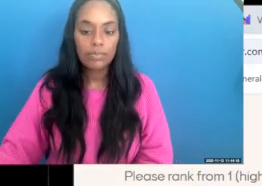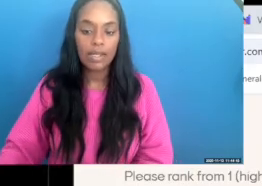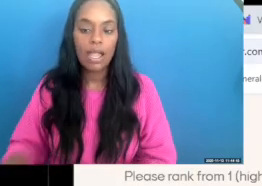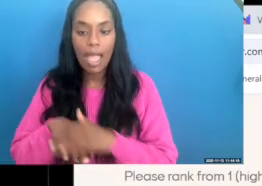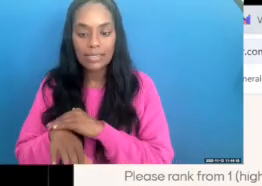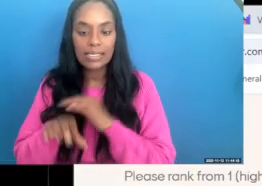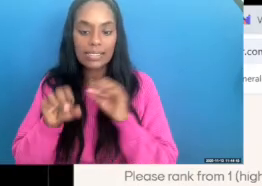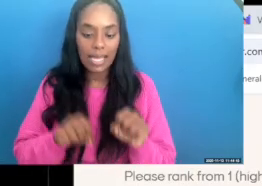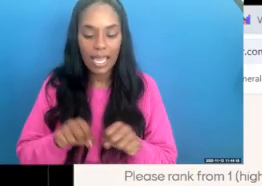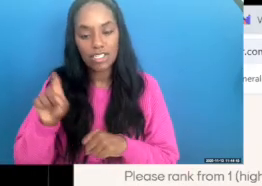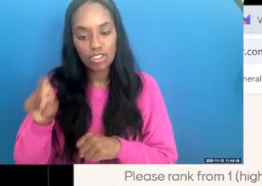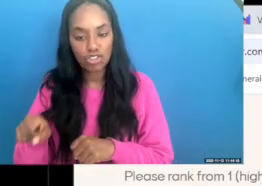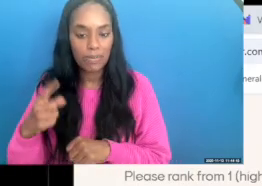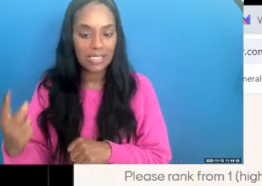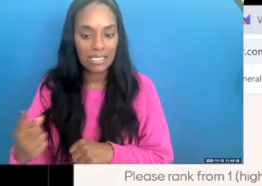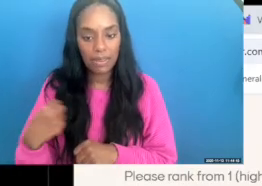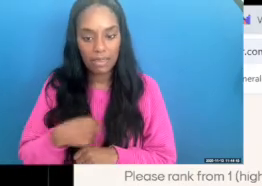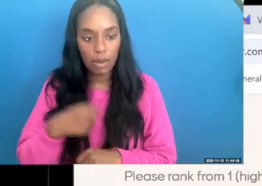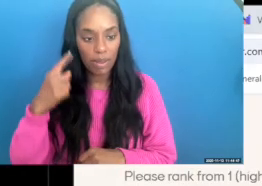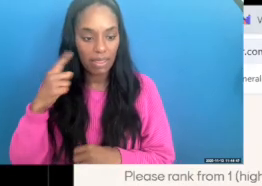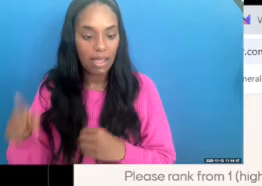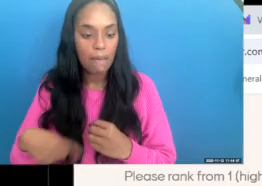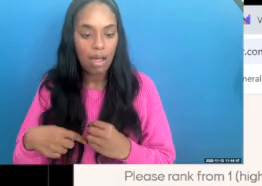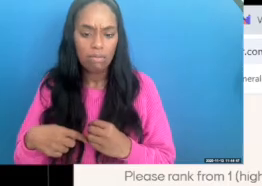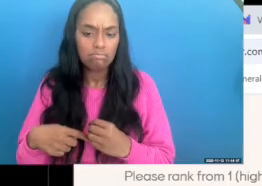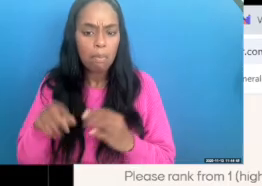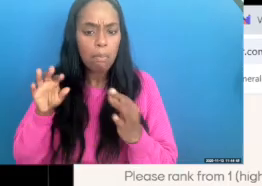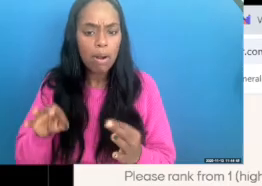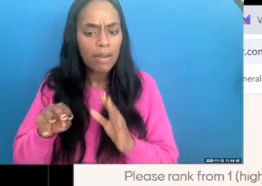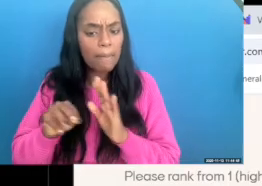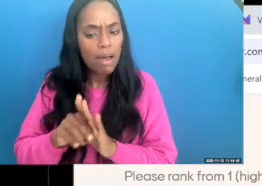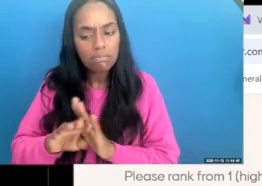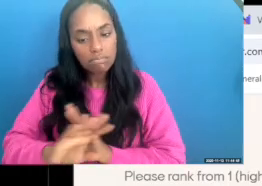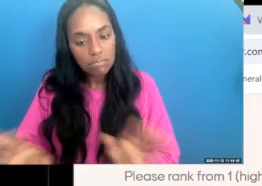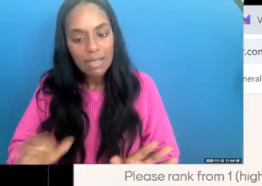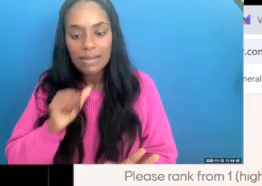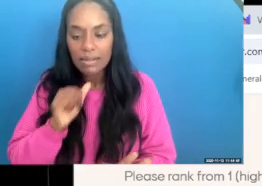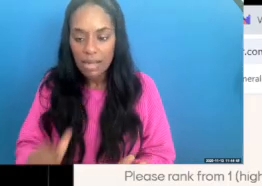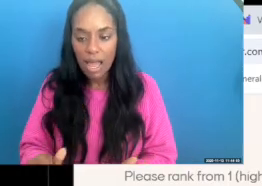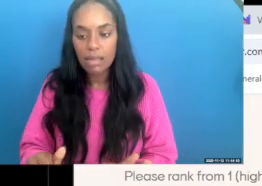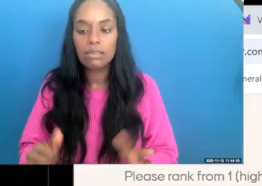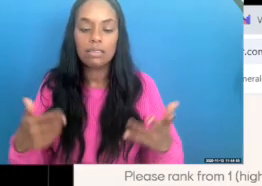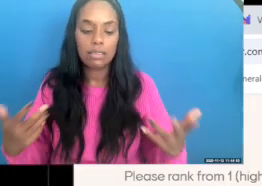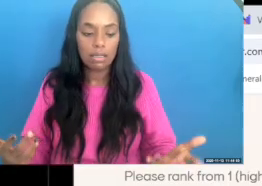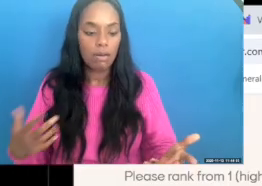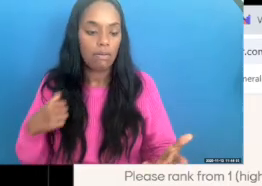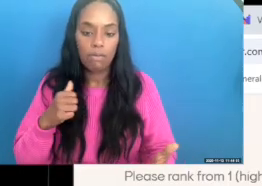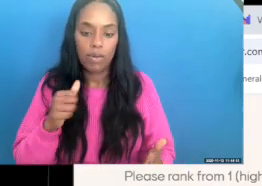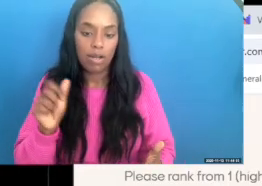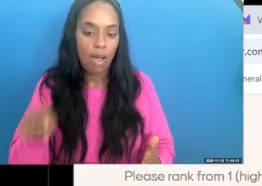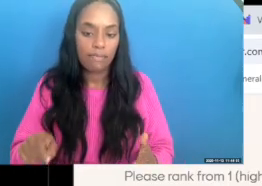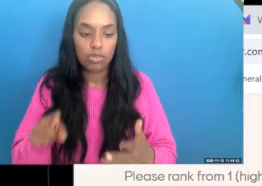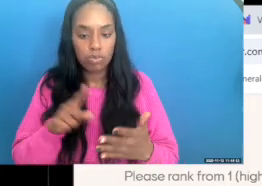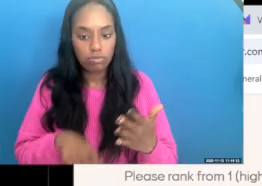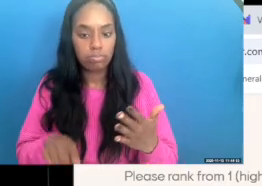of these programs that you see on the board are not perfect, right? I think that access can and should still be something that we think about. We